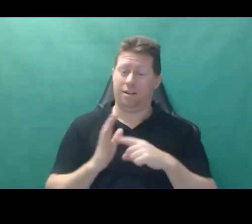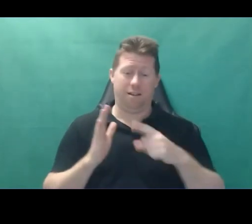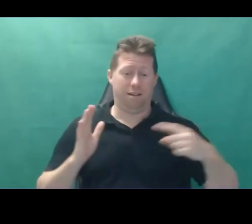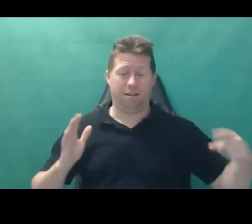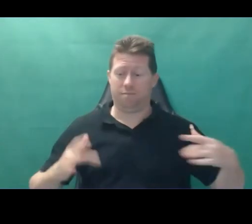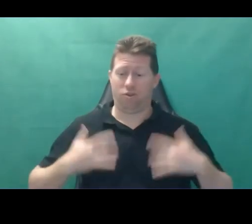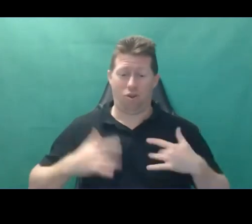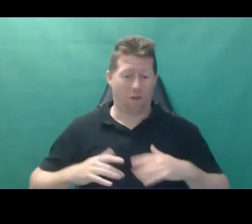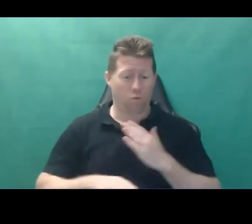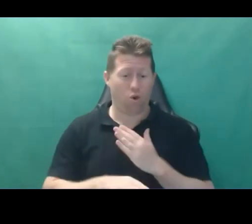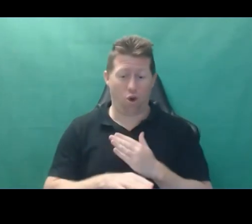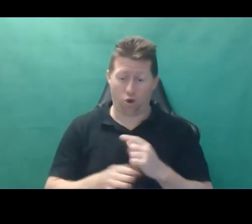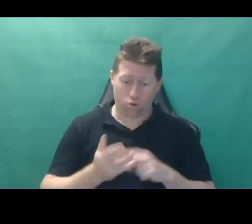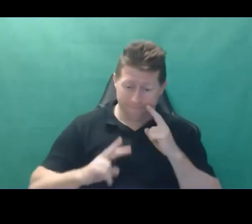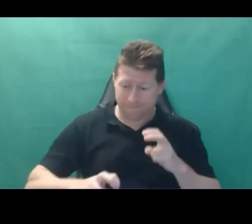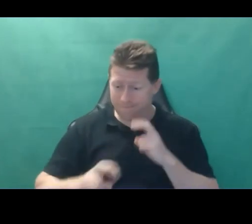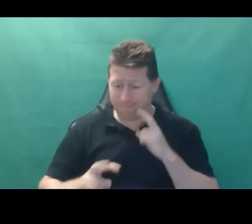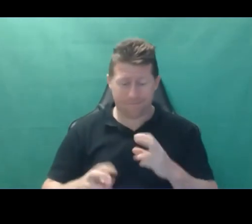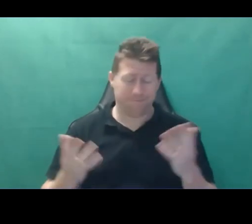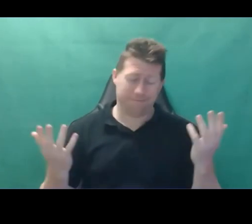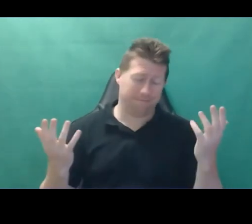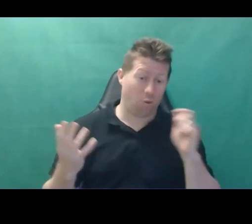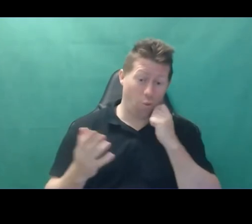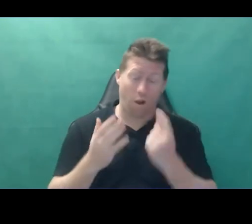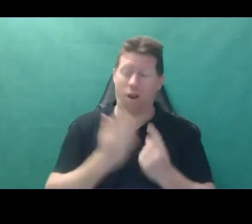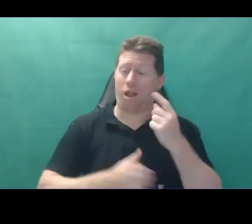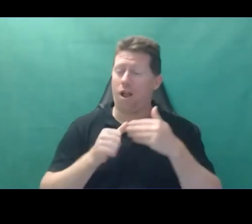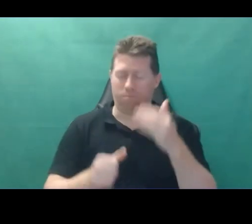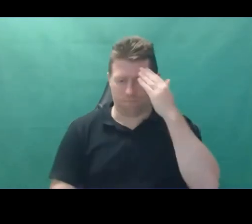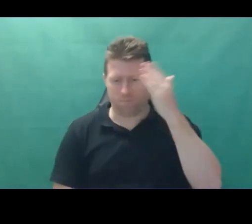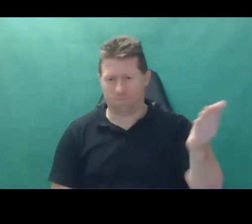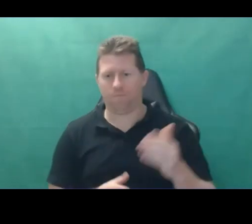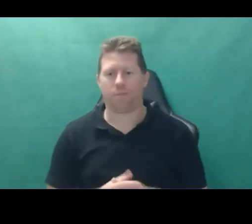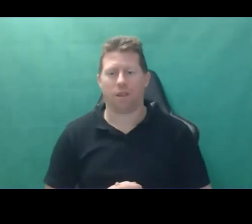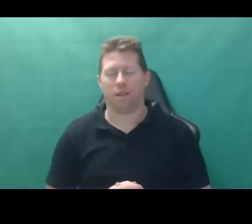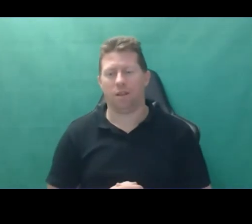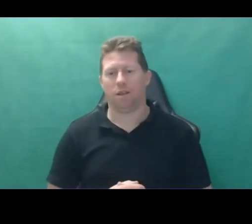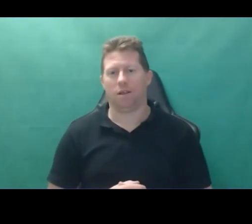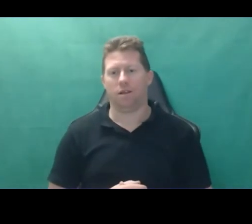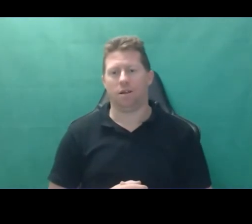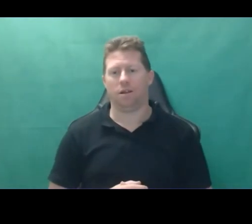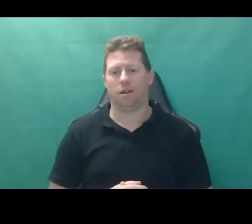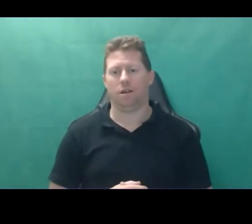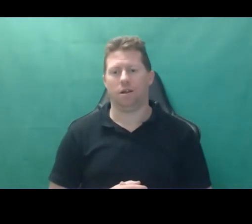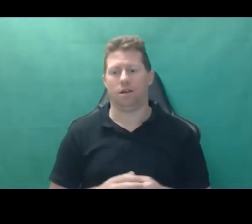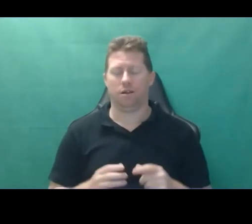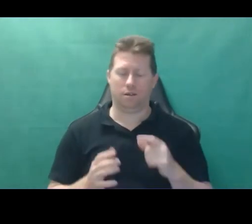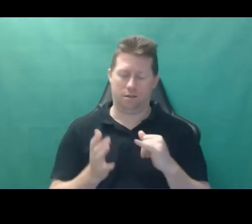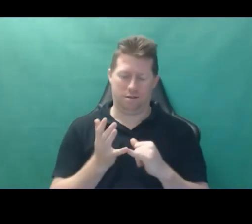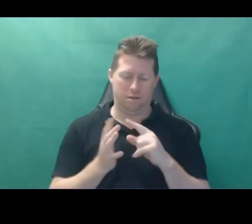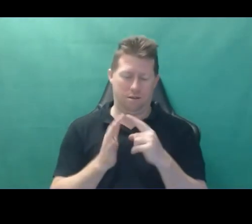um, to figure that one out. I often think about the, um, the serenity prayer that